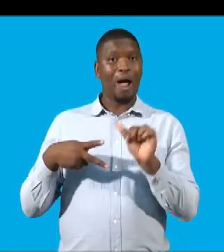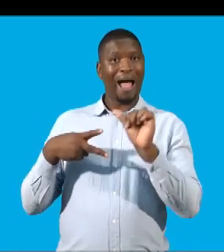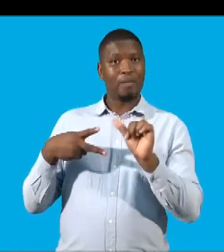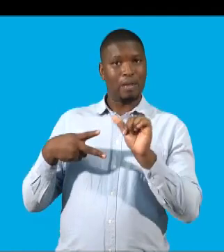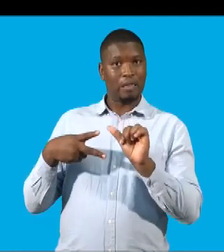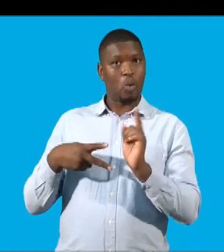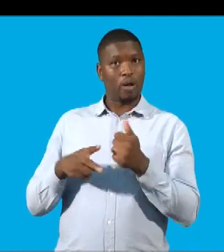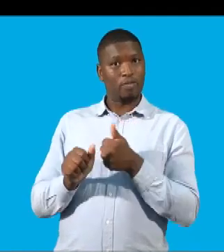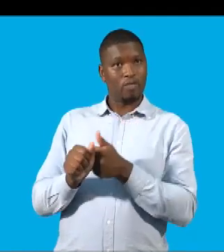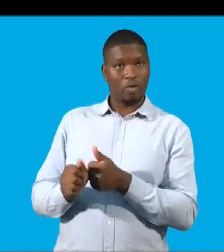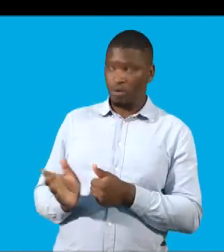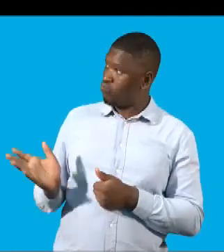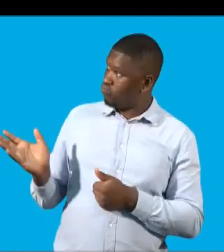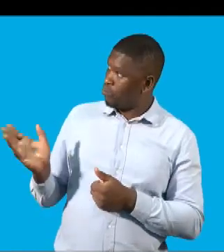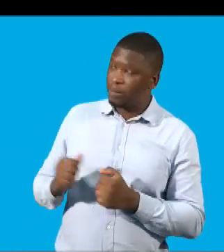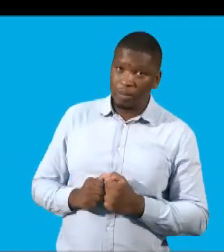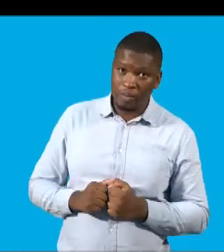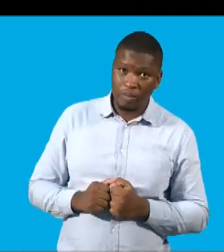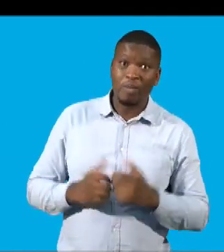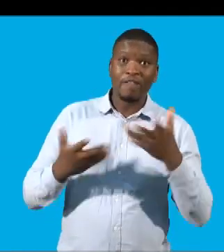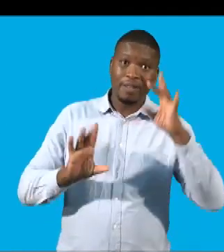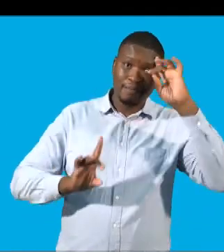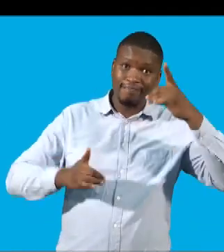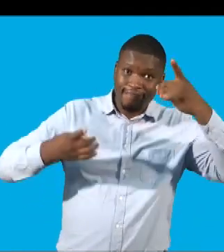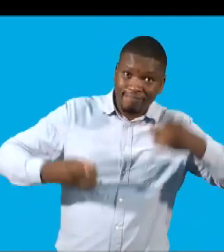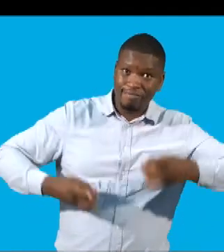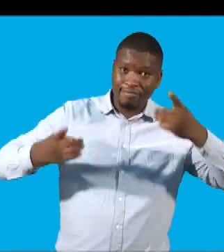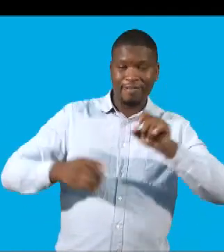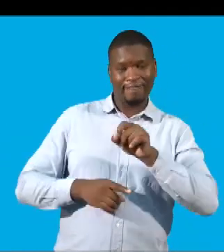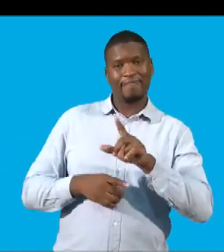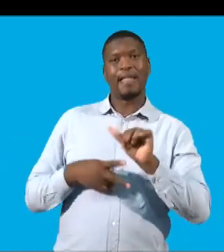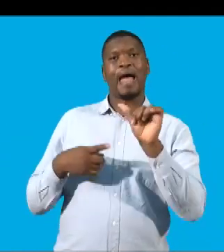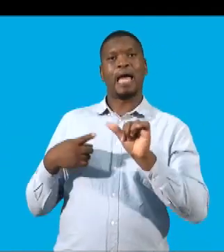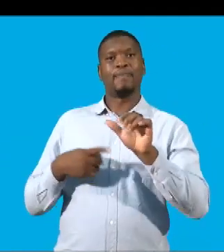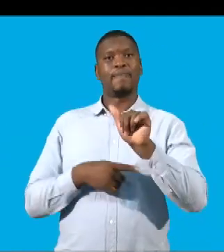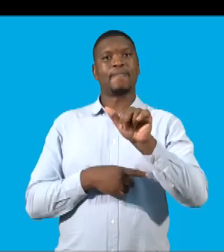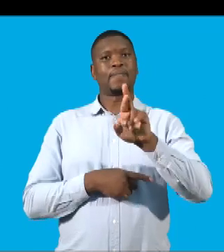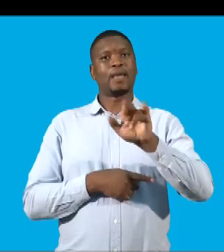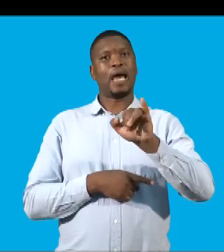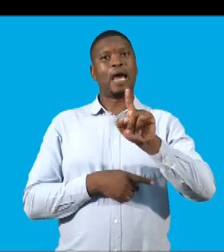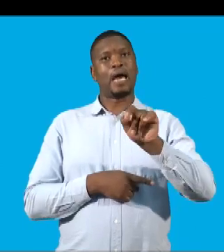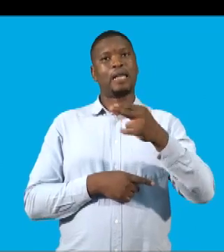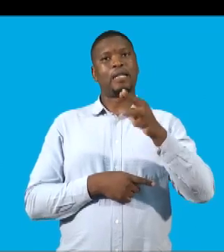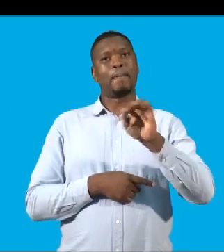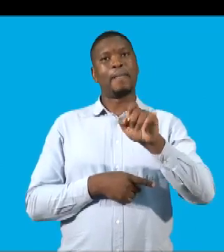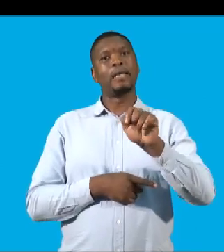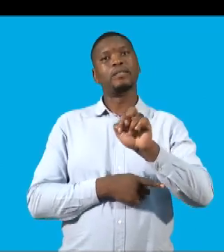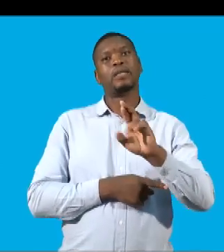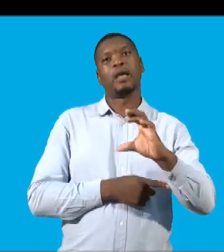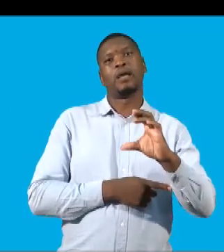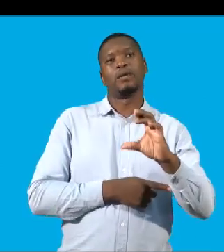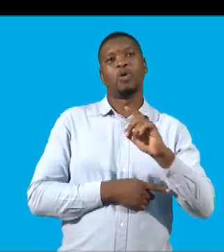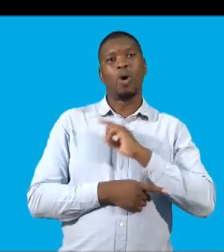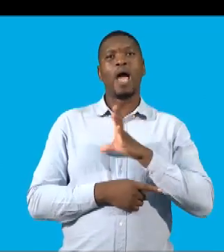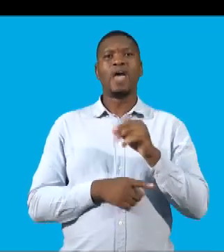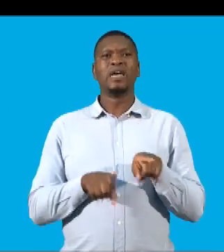is going to be, so we've decided that this is an arithmetic, because it has a common difference. From 4 to 6, we